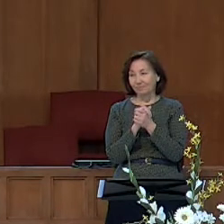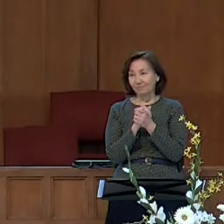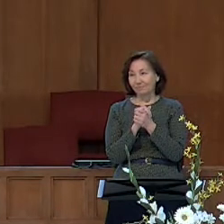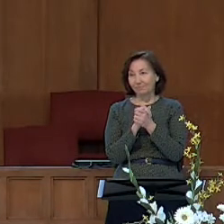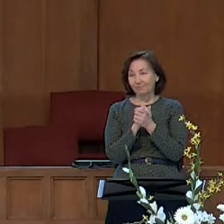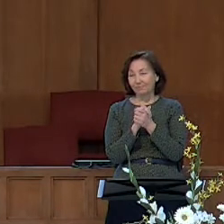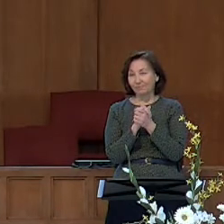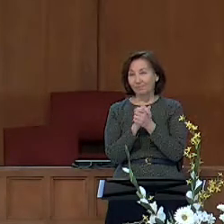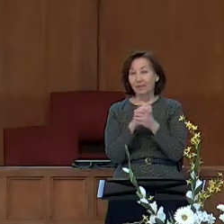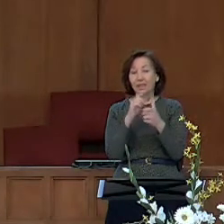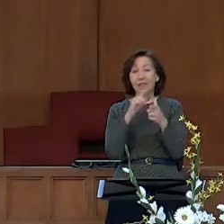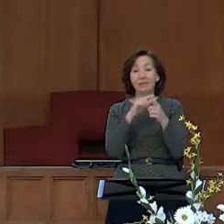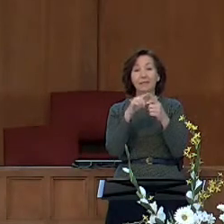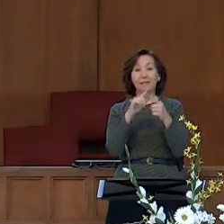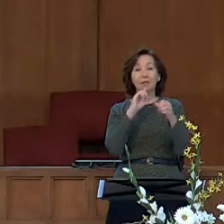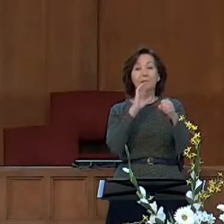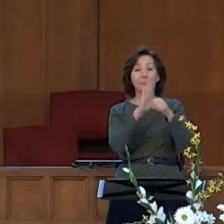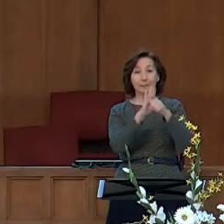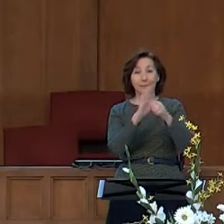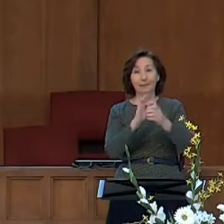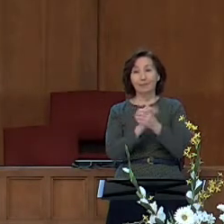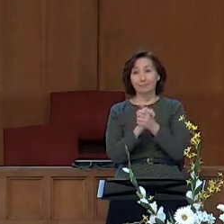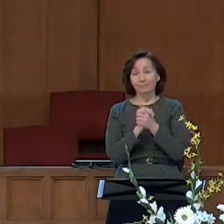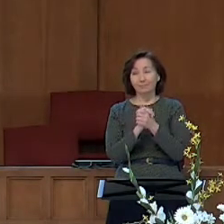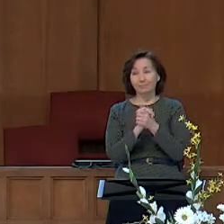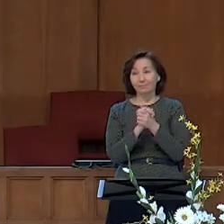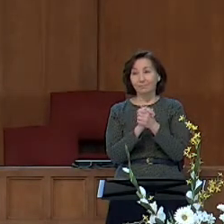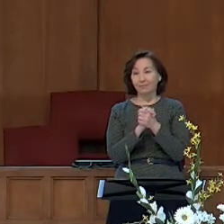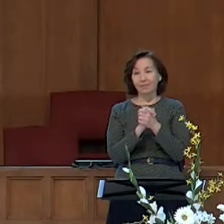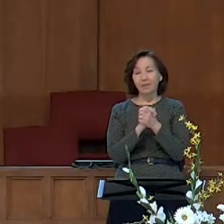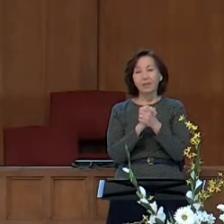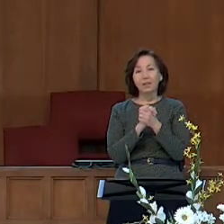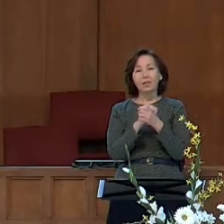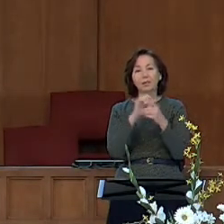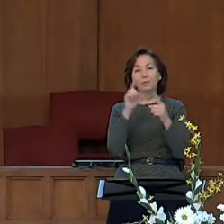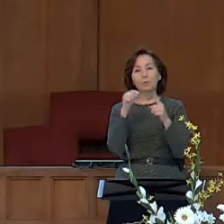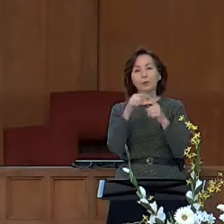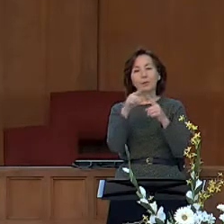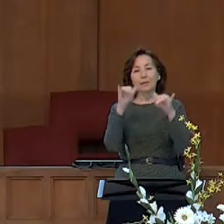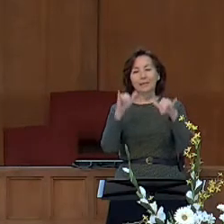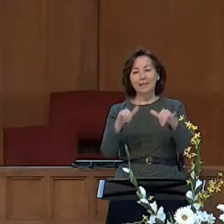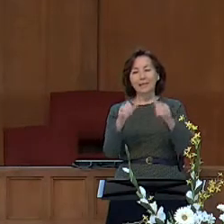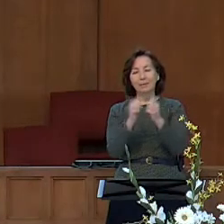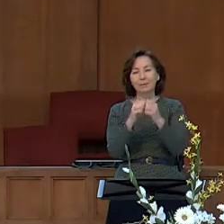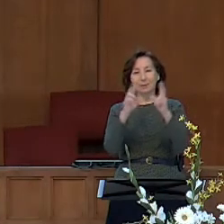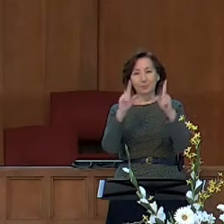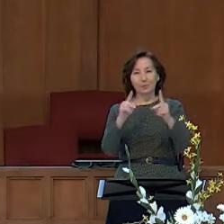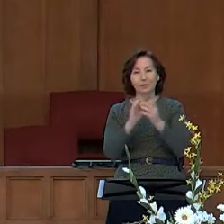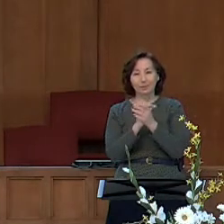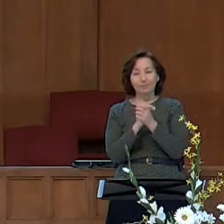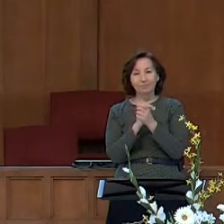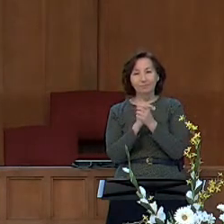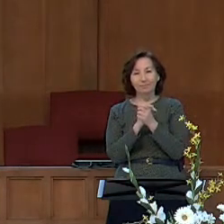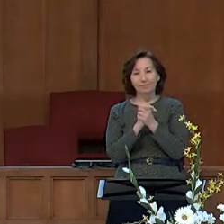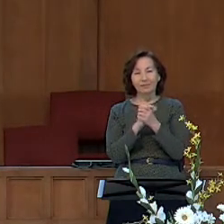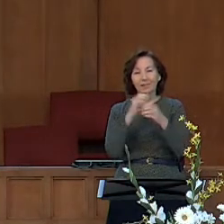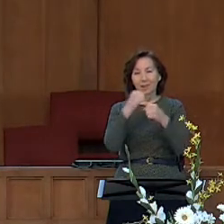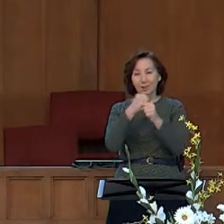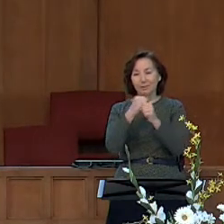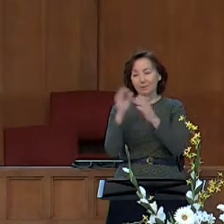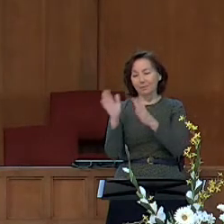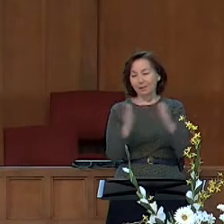And then there's commitment. Commitment is when you stay with someone. When you stay with someone and you make plans